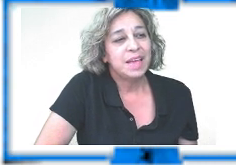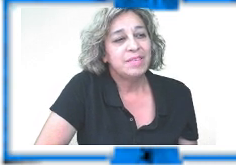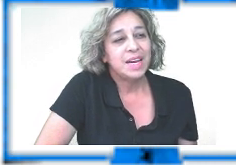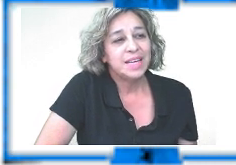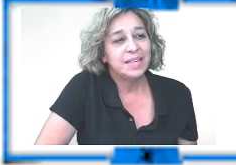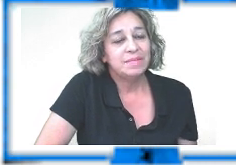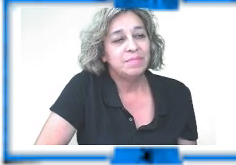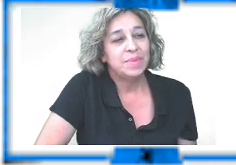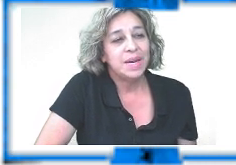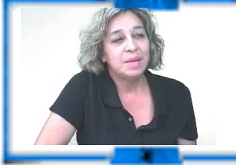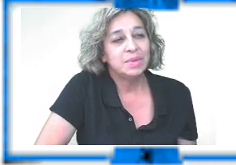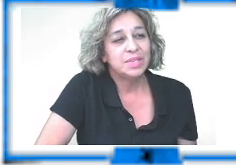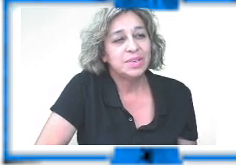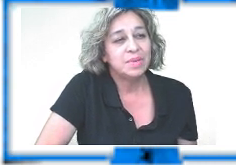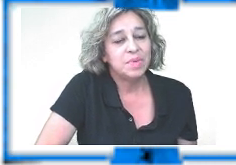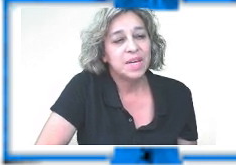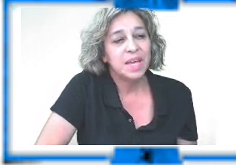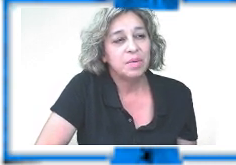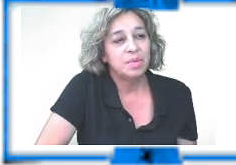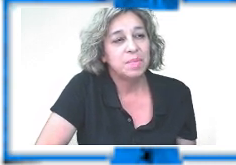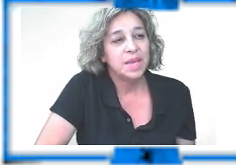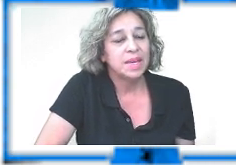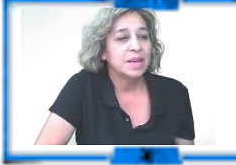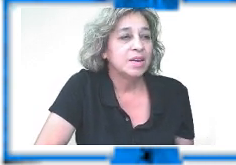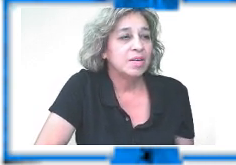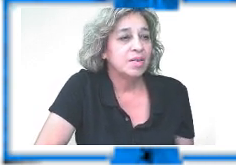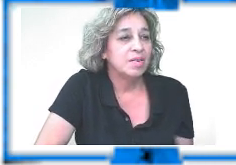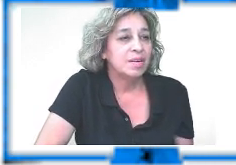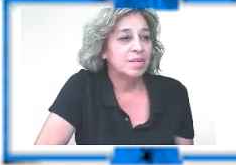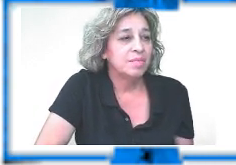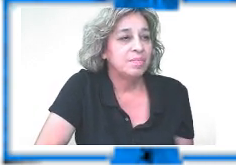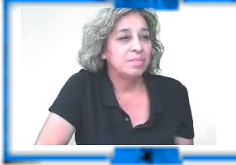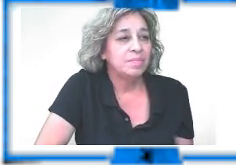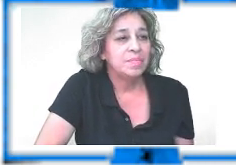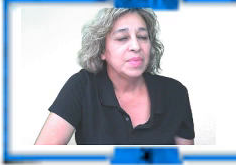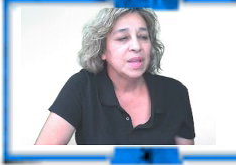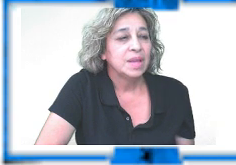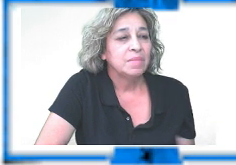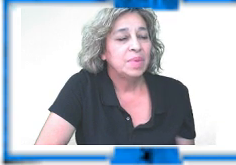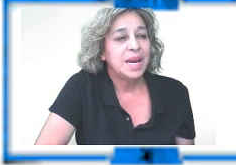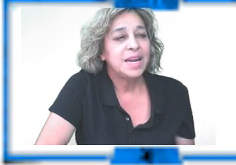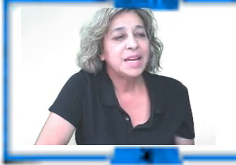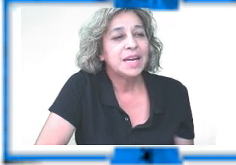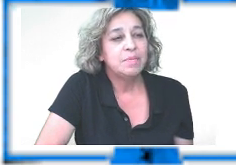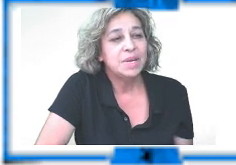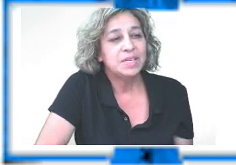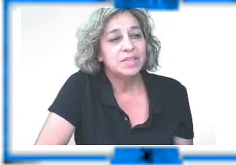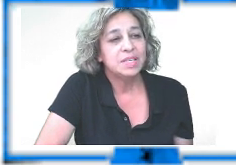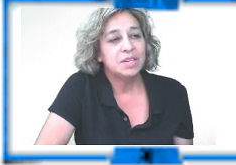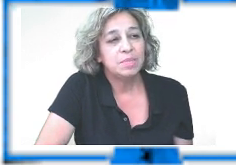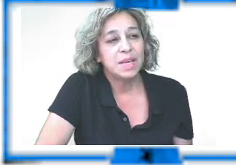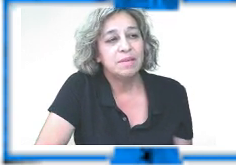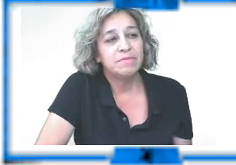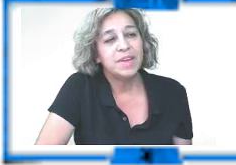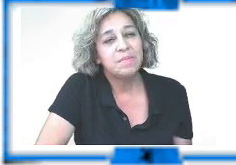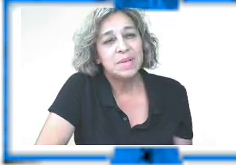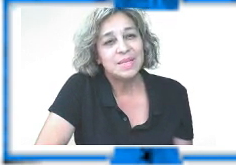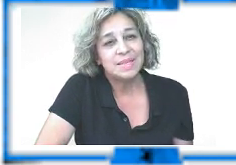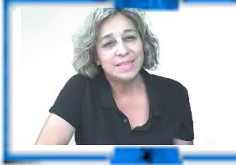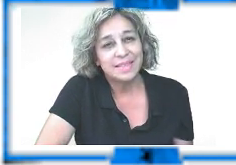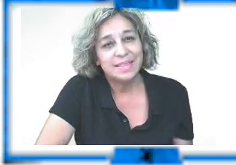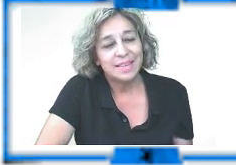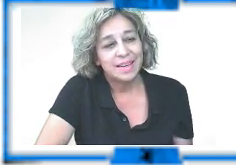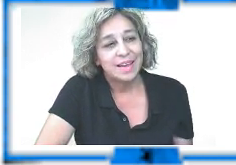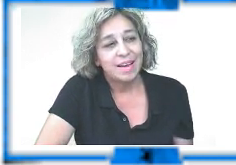they haven't had been able to communicate with me. Or, but I didn't come into this to become